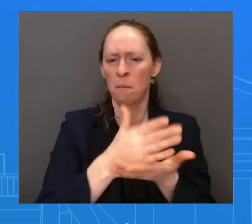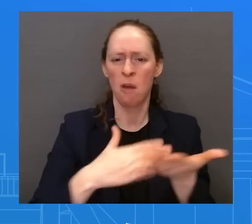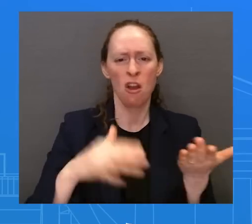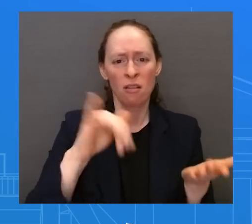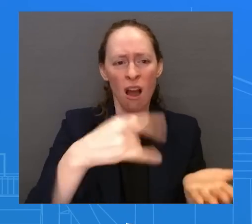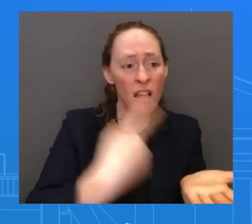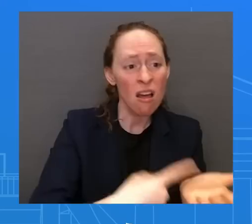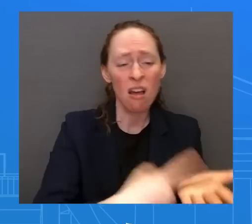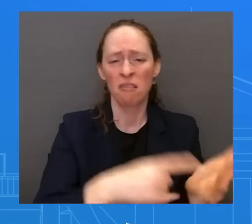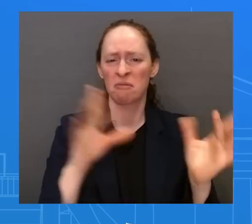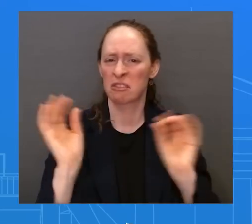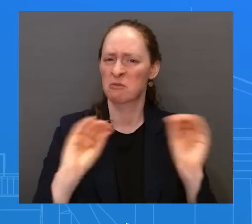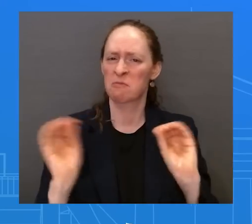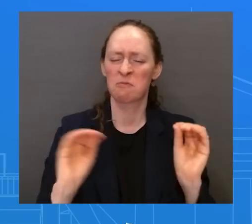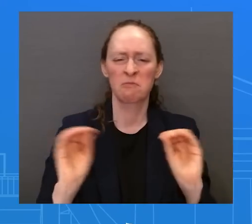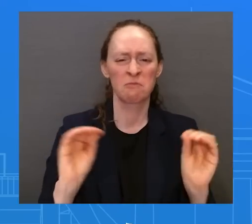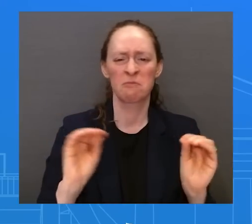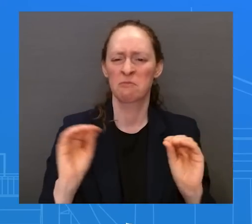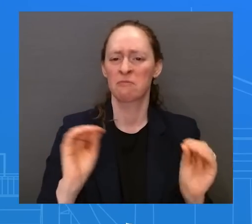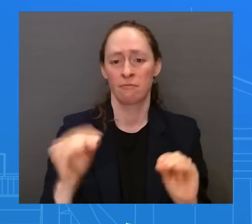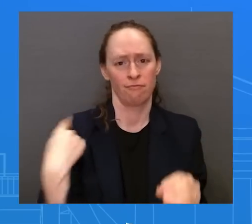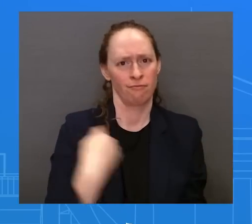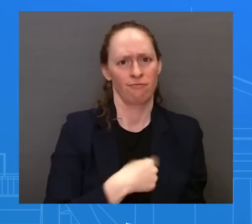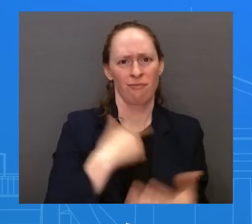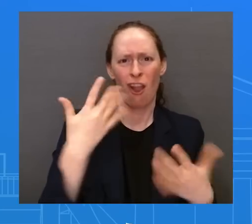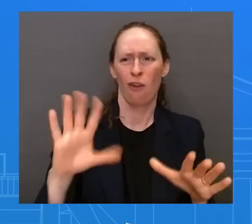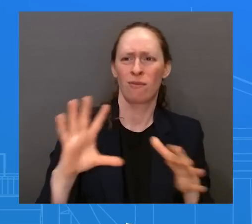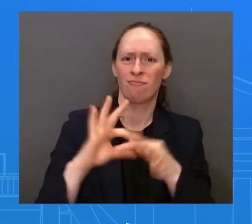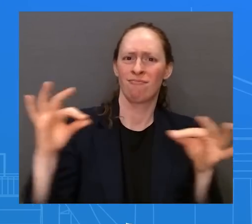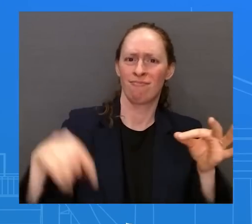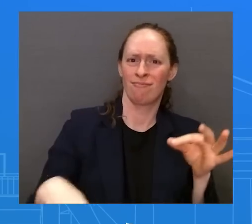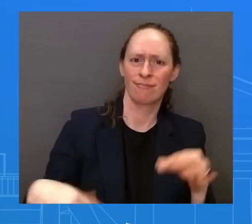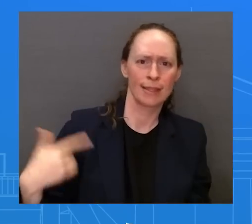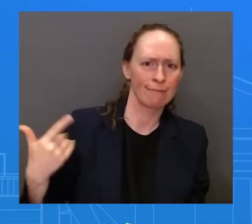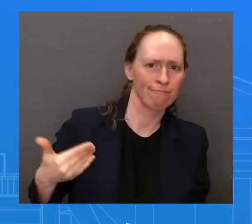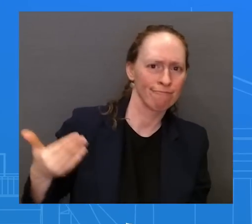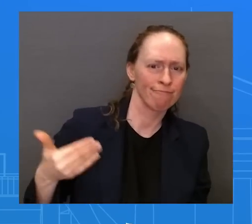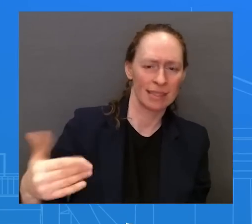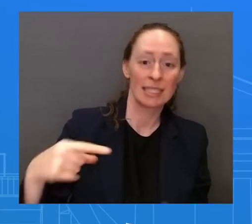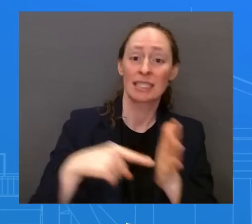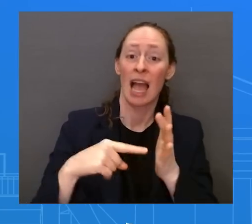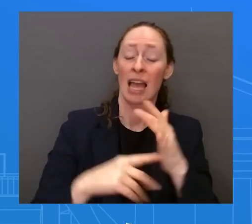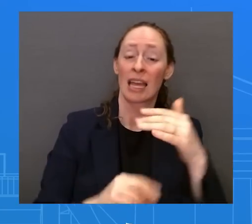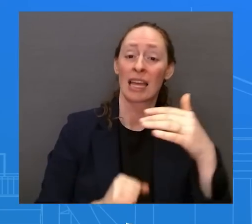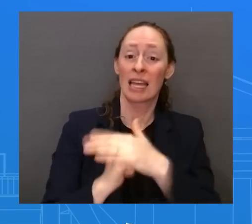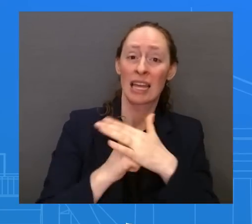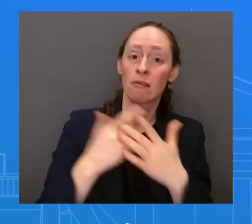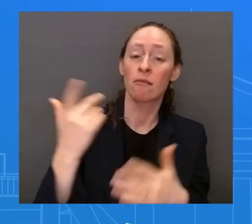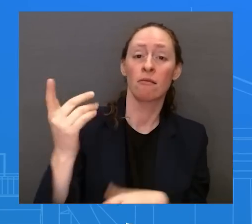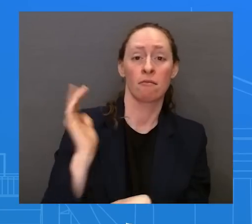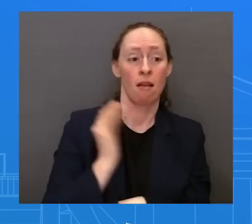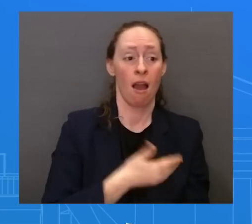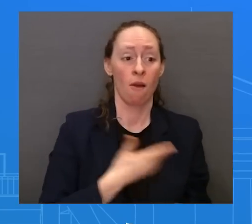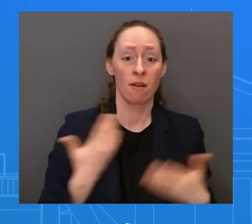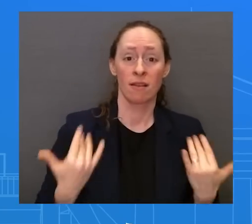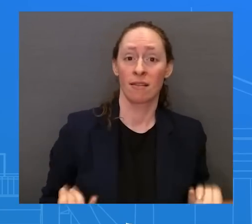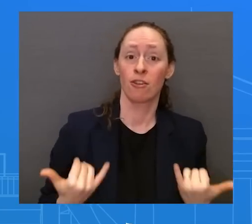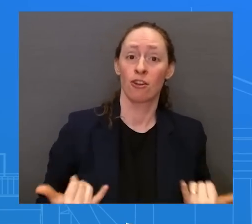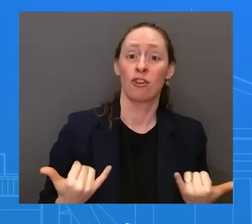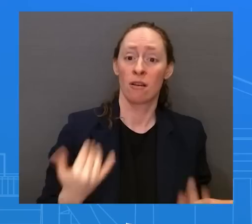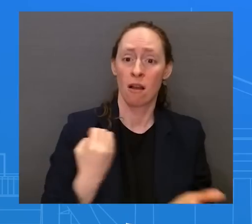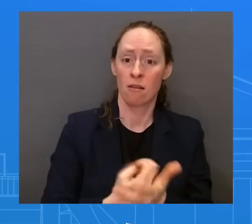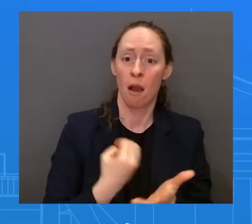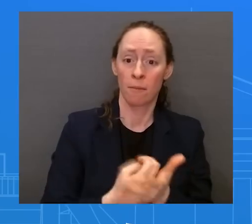debt ceiling and our economy should not be held hostage we've been very clear about that Republican threats of chaos and catastrophic